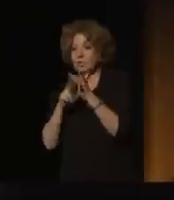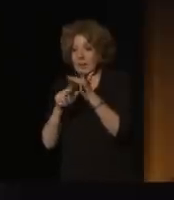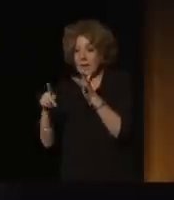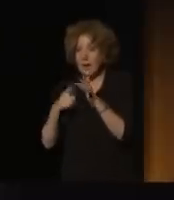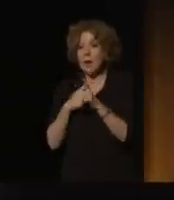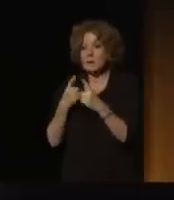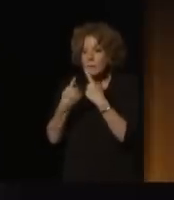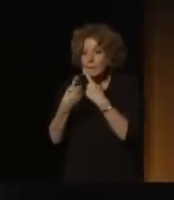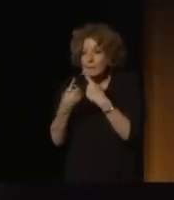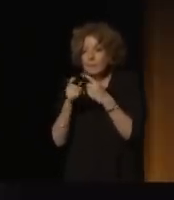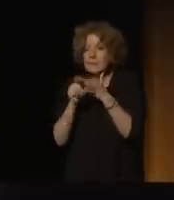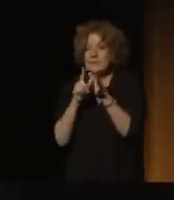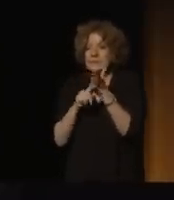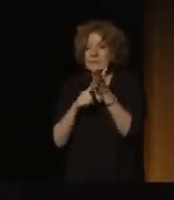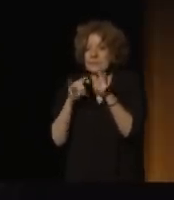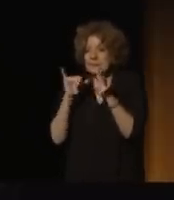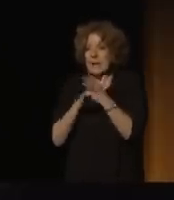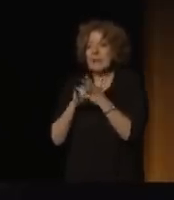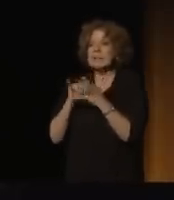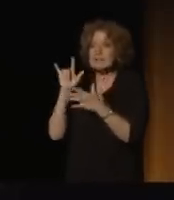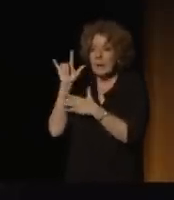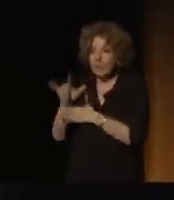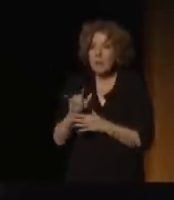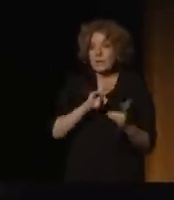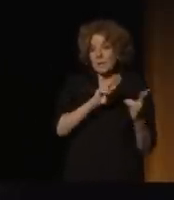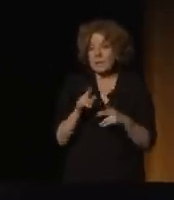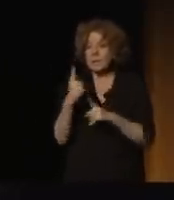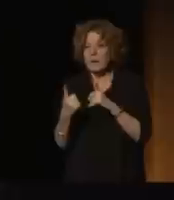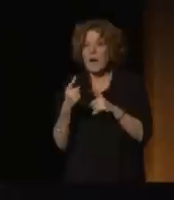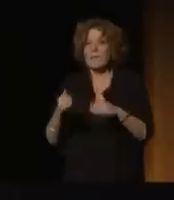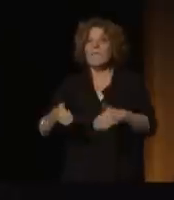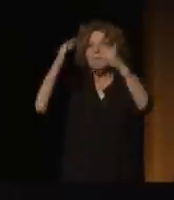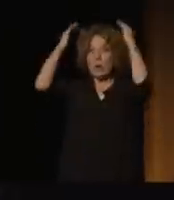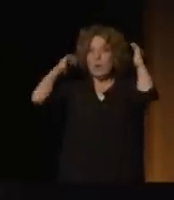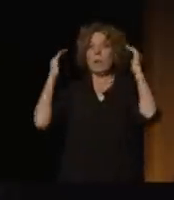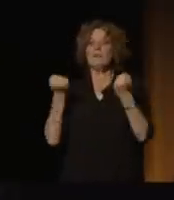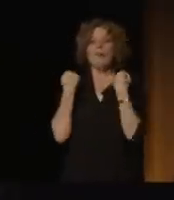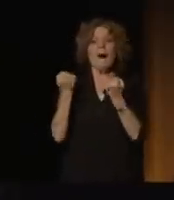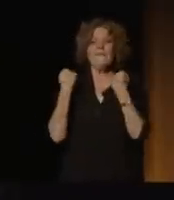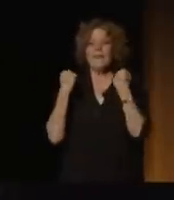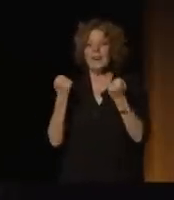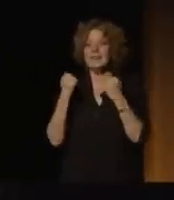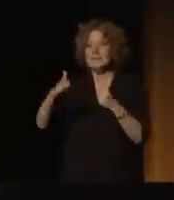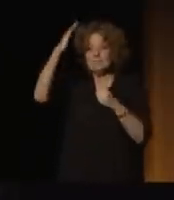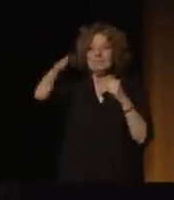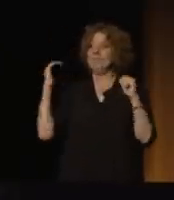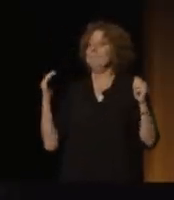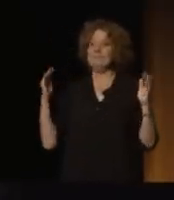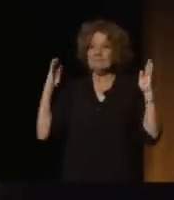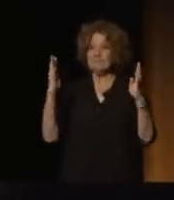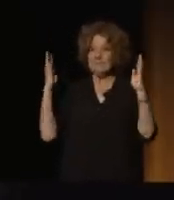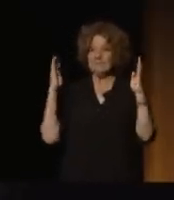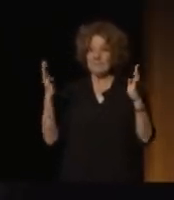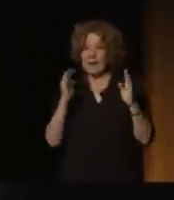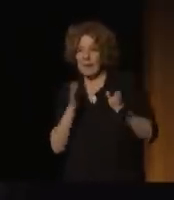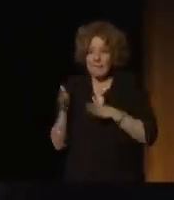you've ever been to the States. And I was coming back from a conference. I have a convertible. I'm driving with the top down. It's autumn. It's good. And I'm taking the